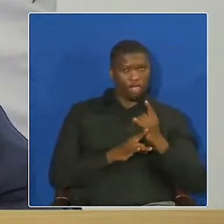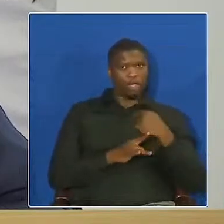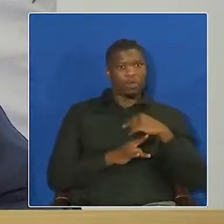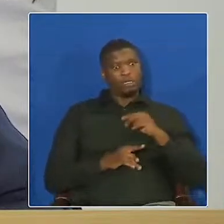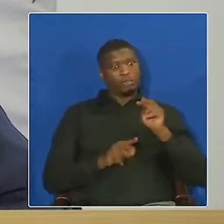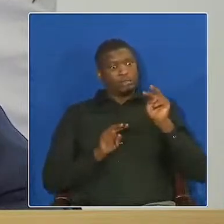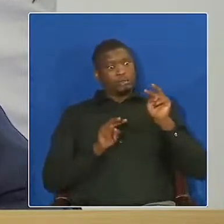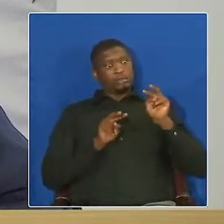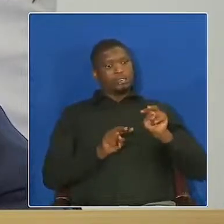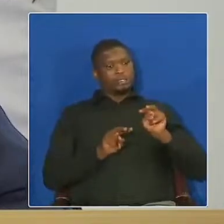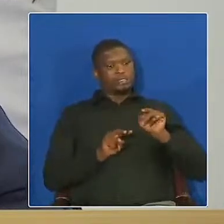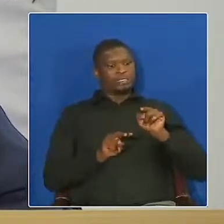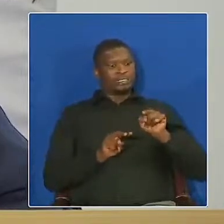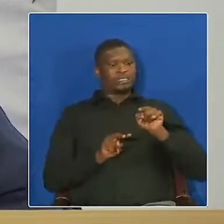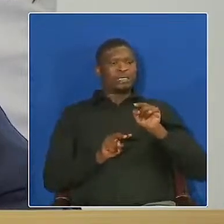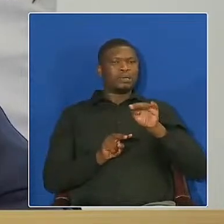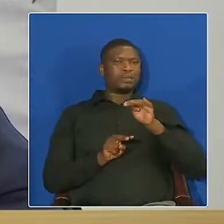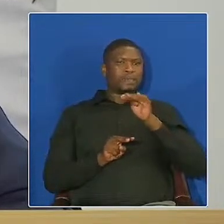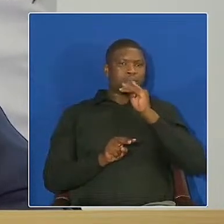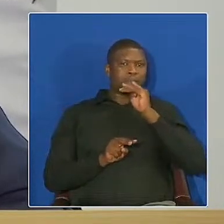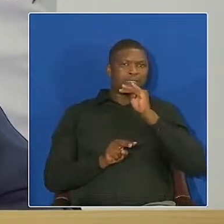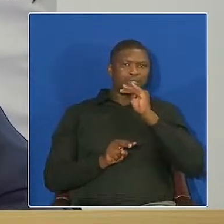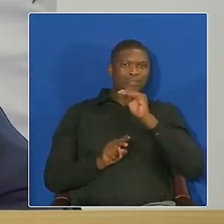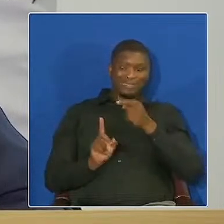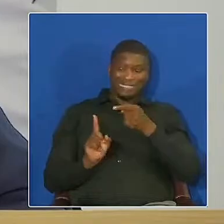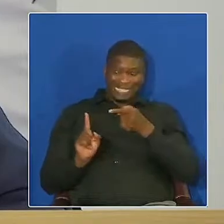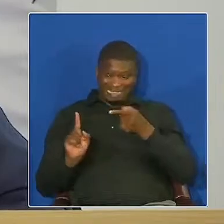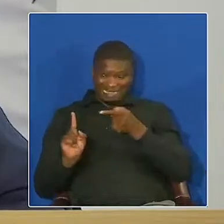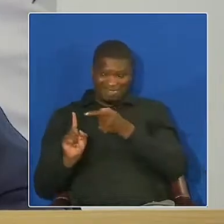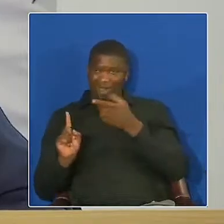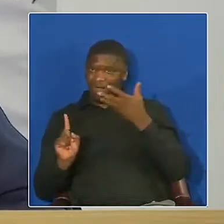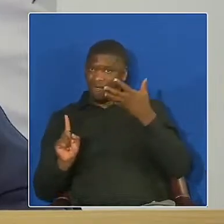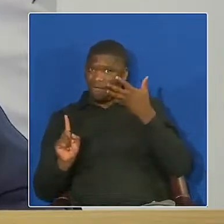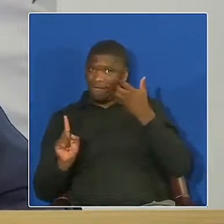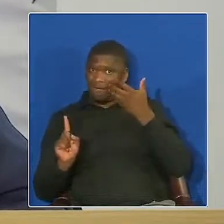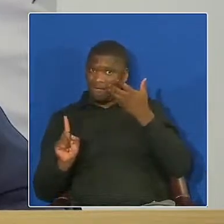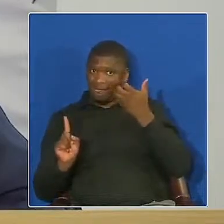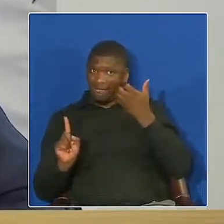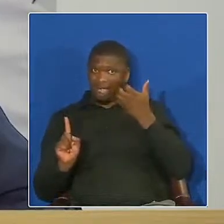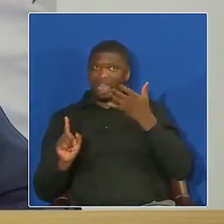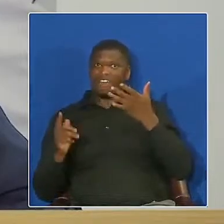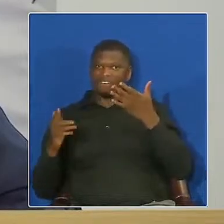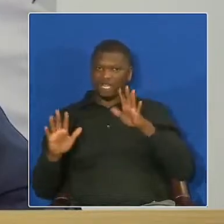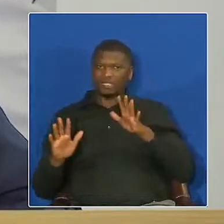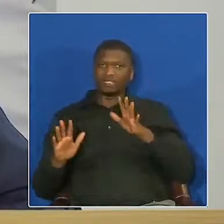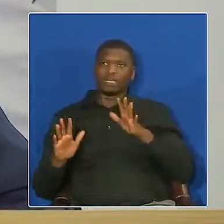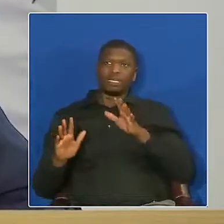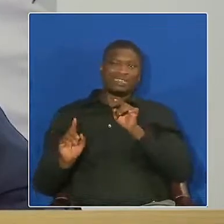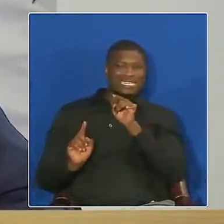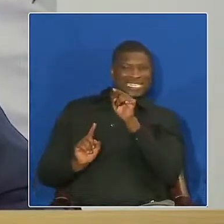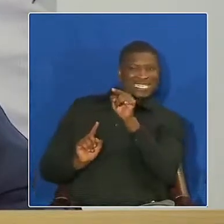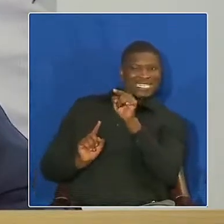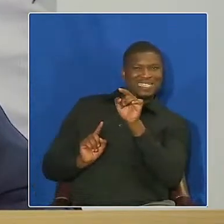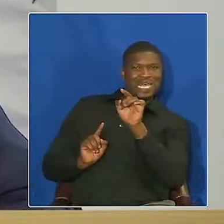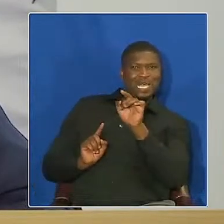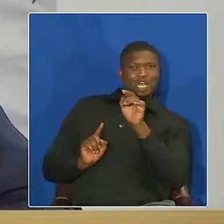Mr. Matlala seemed to have a special relationship with General Khan